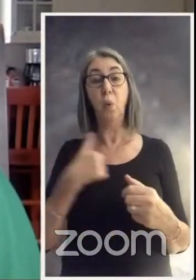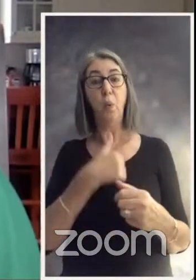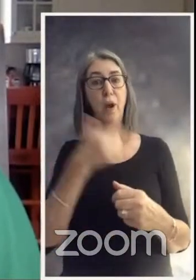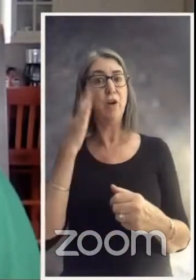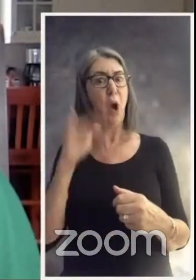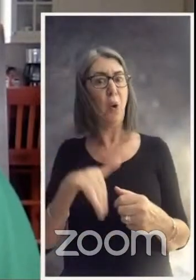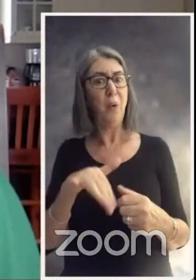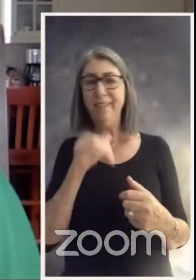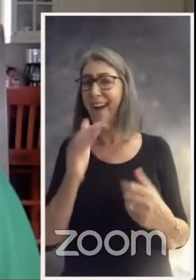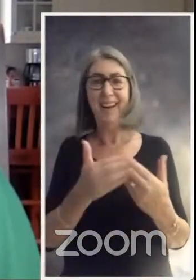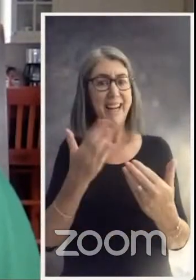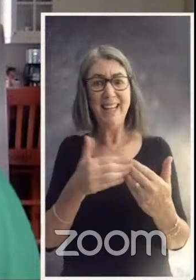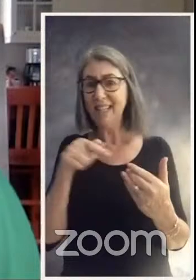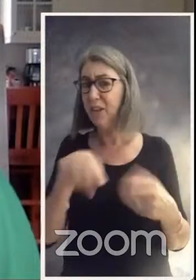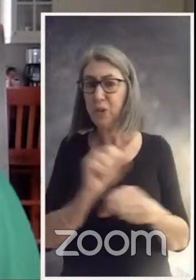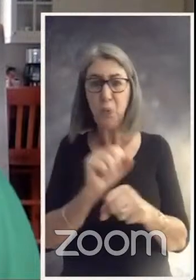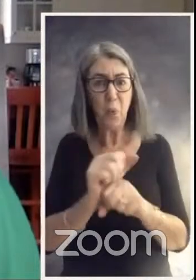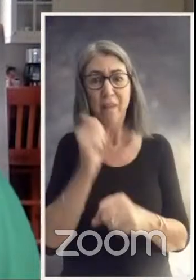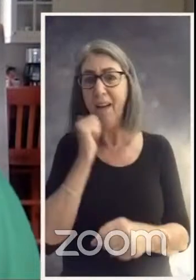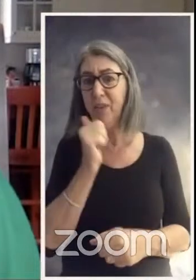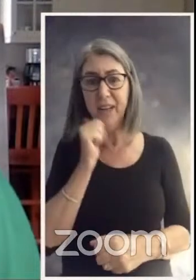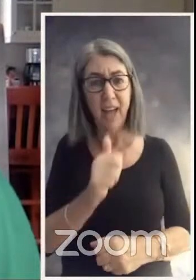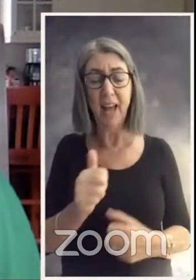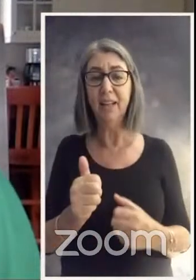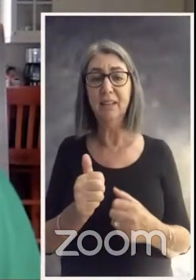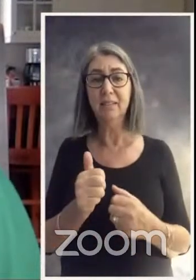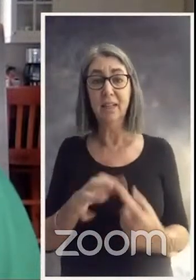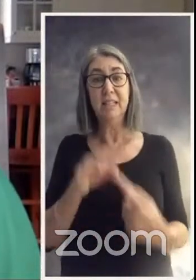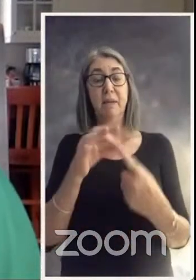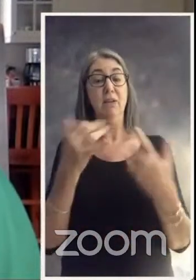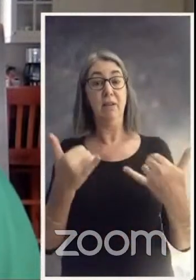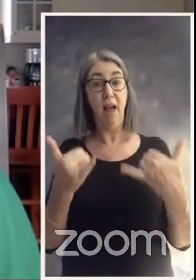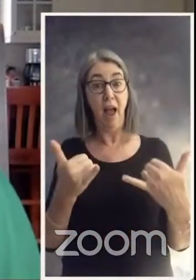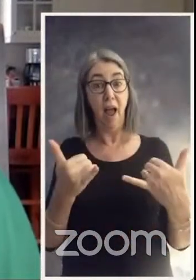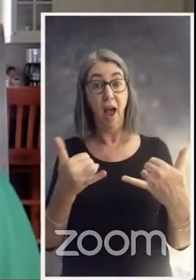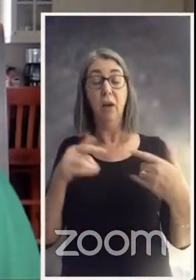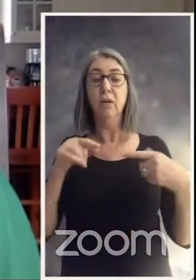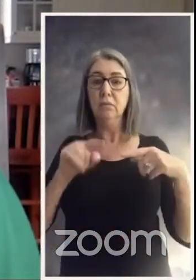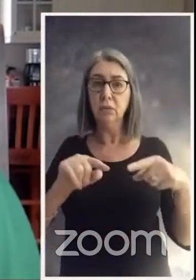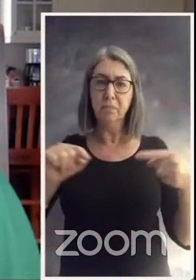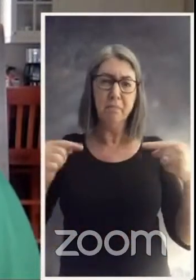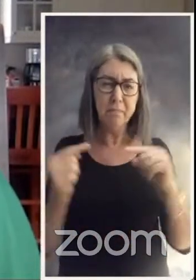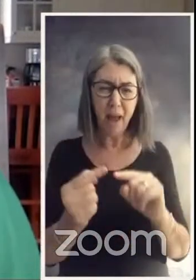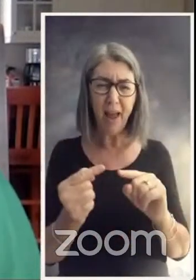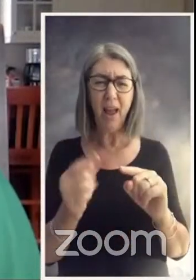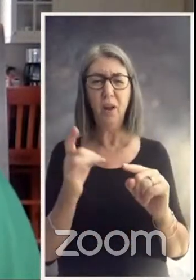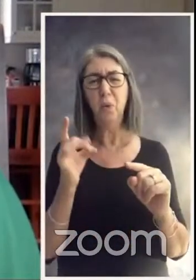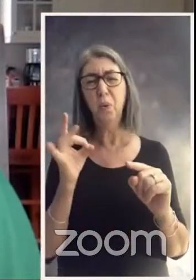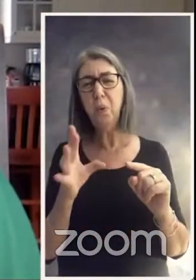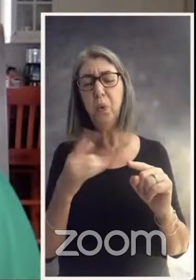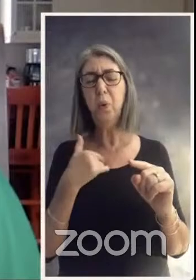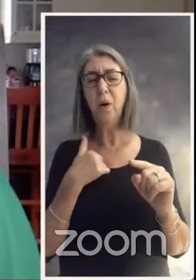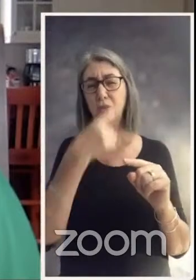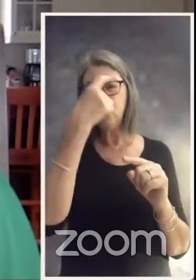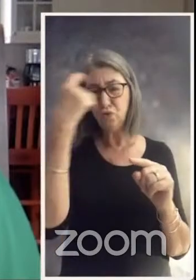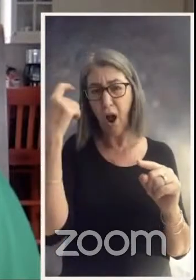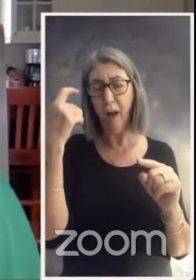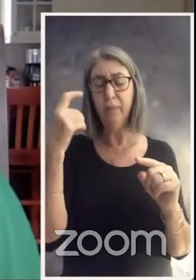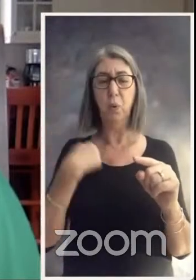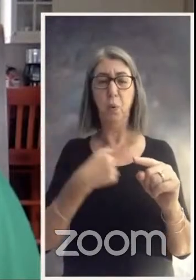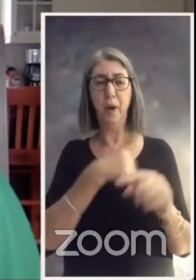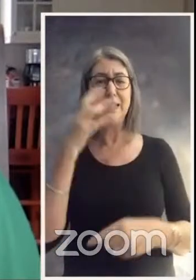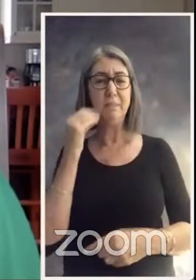we know it's not easy doing this work day after day, especially now as the pain, hurt, and trauma